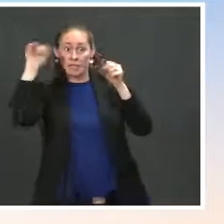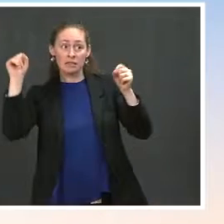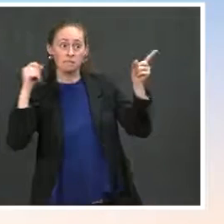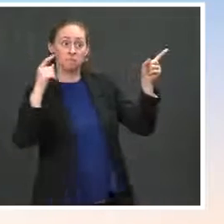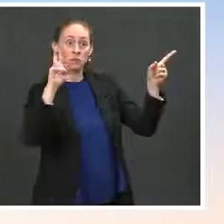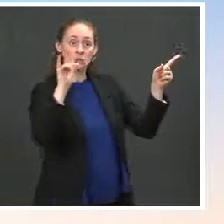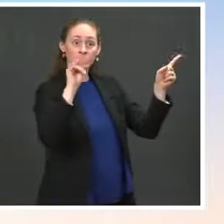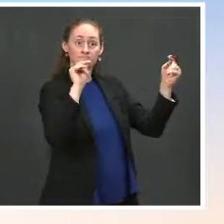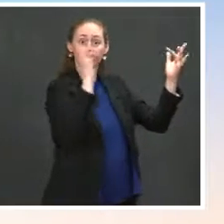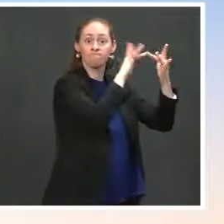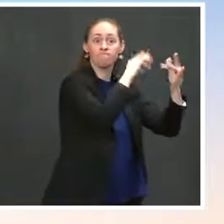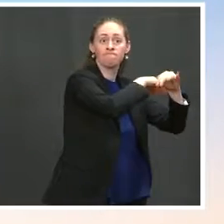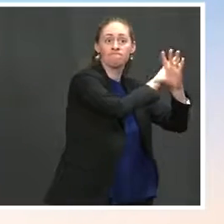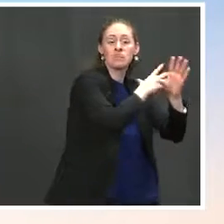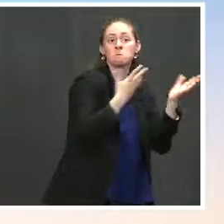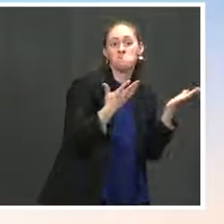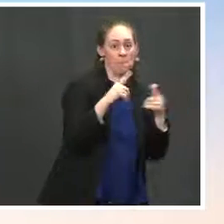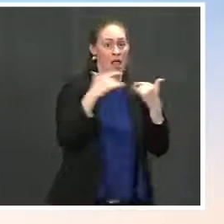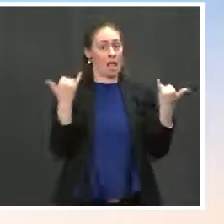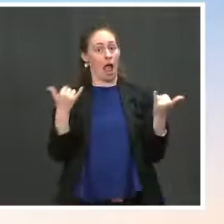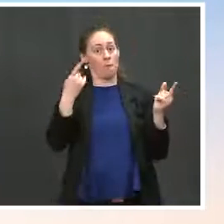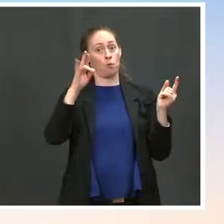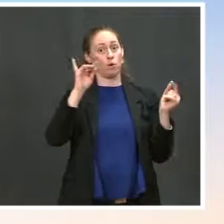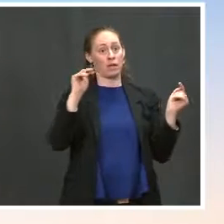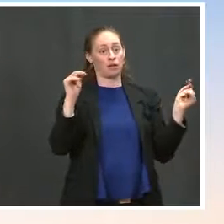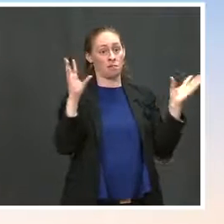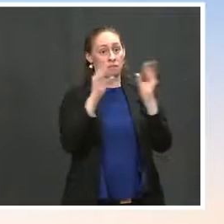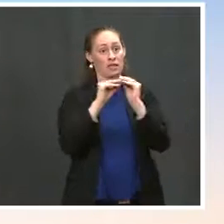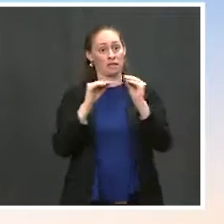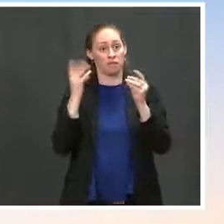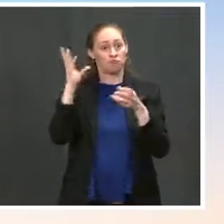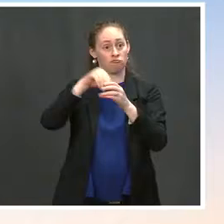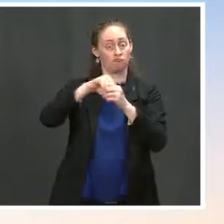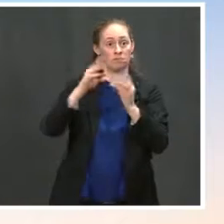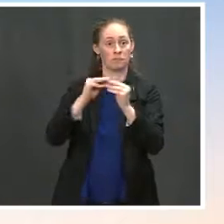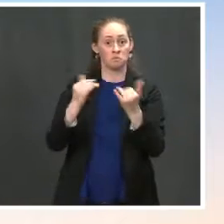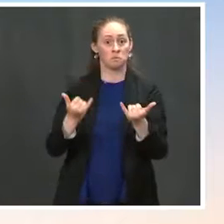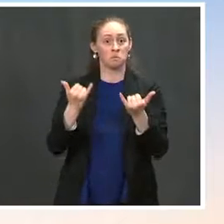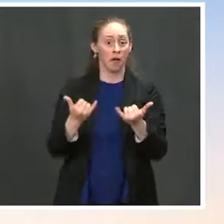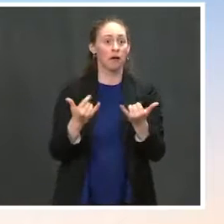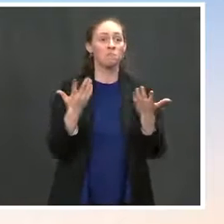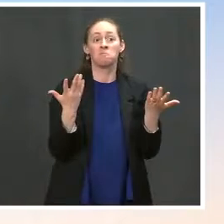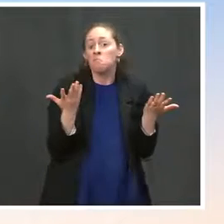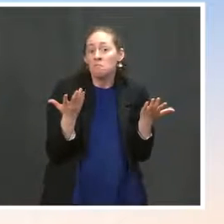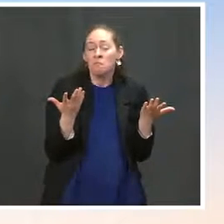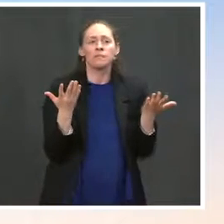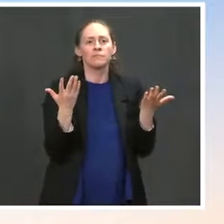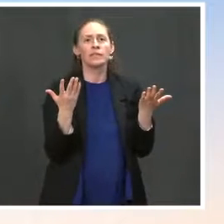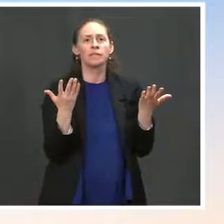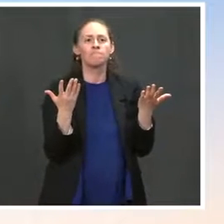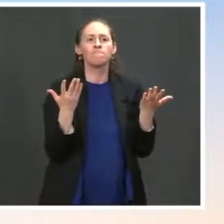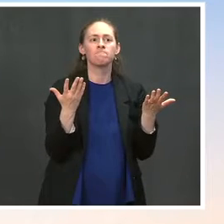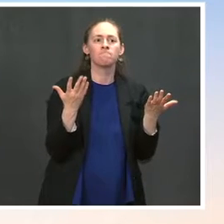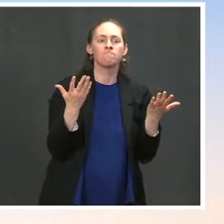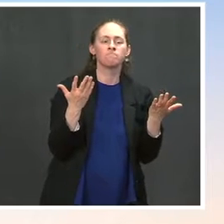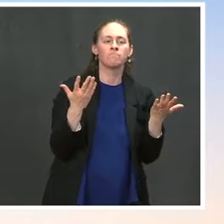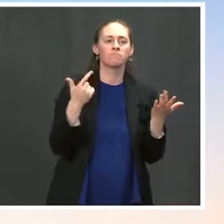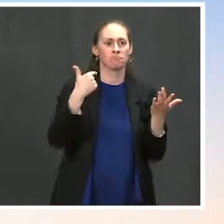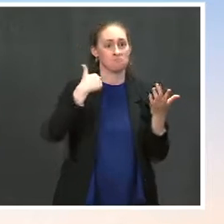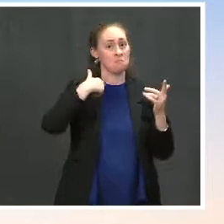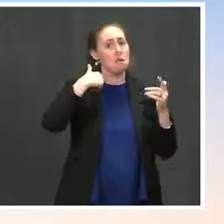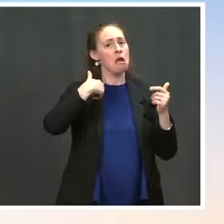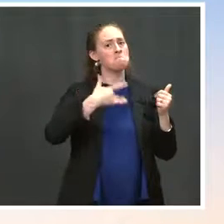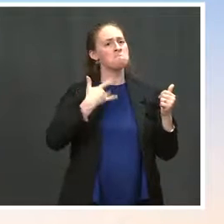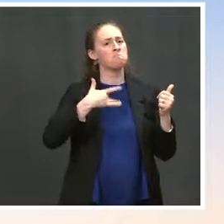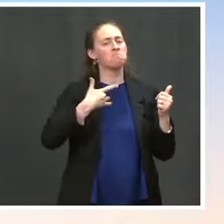and they spoke just last week. Our national security advisor spoke with his counterpart earlier this week, so I would expect the conversations will happen